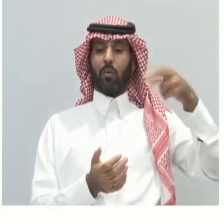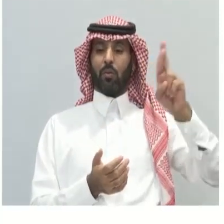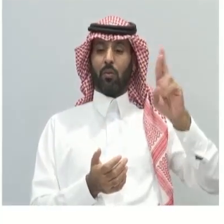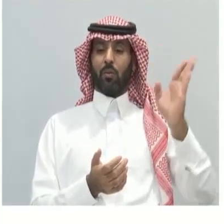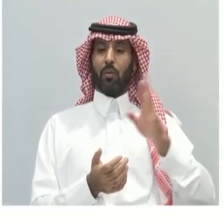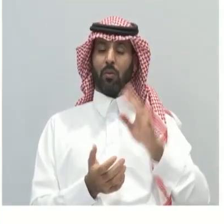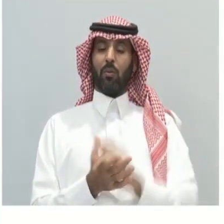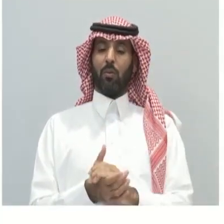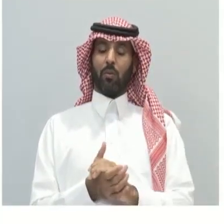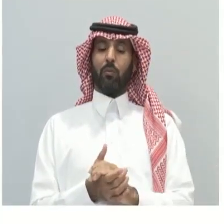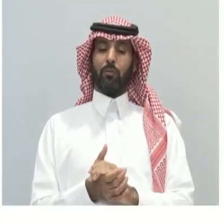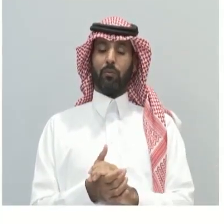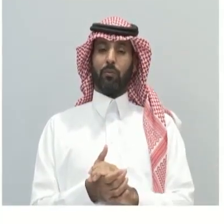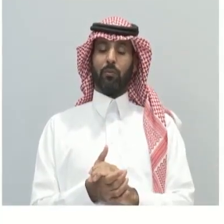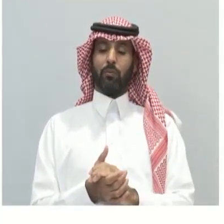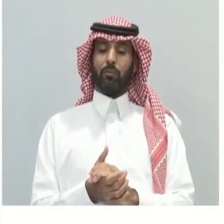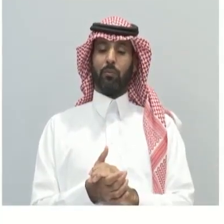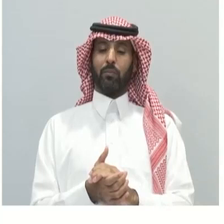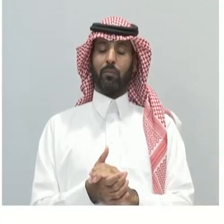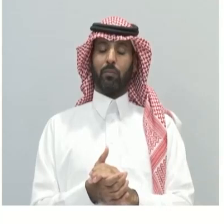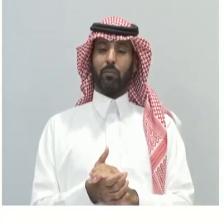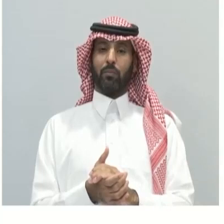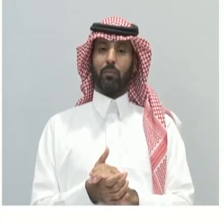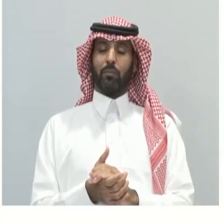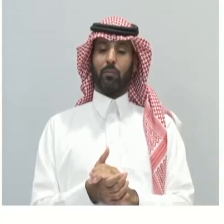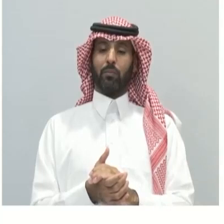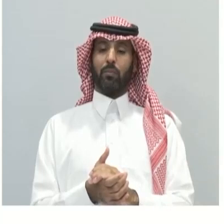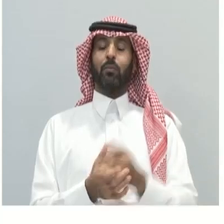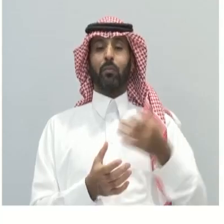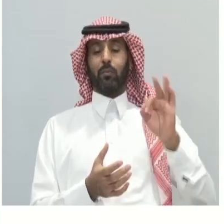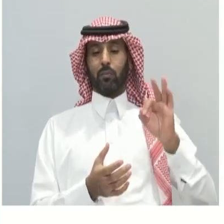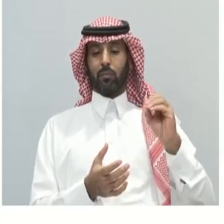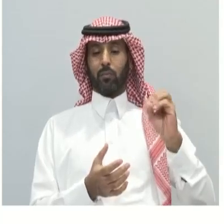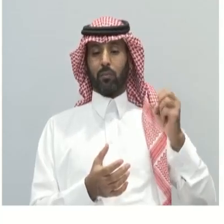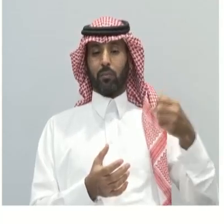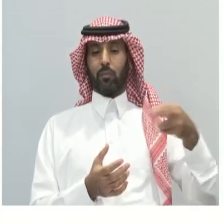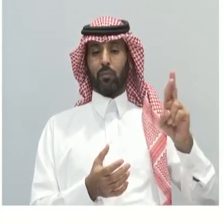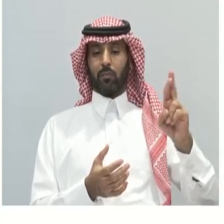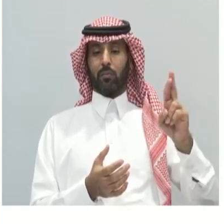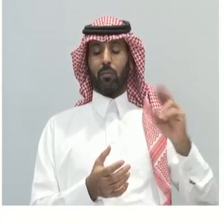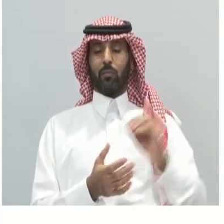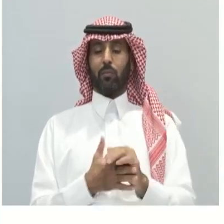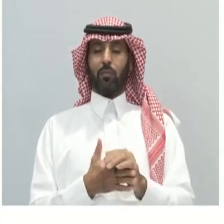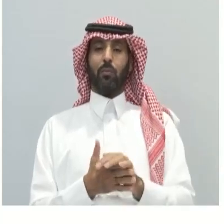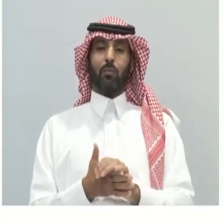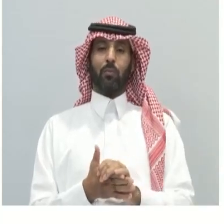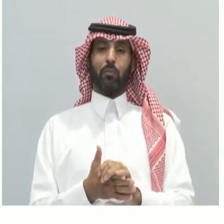you. That's why I offered. Yes, to go and find the stuff.